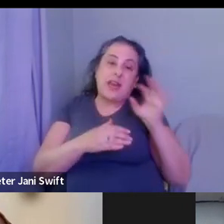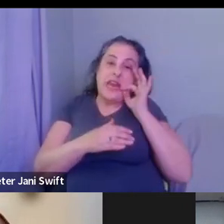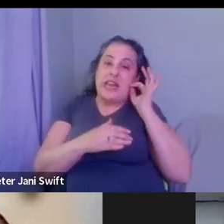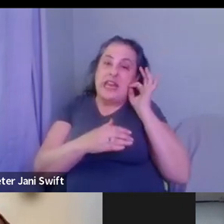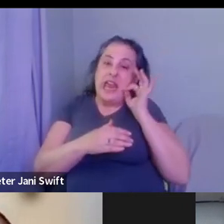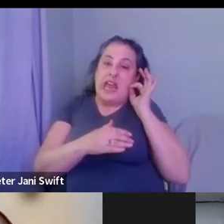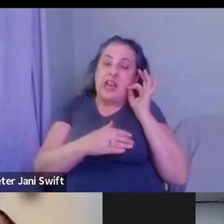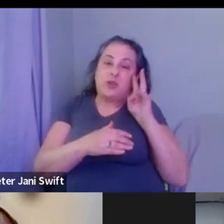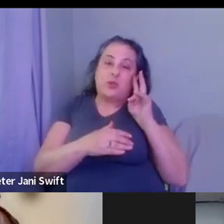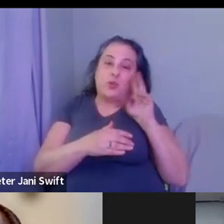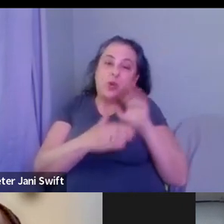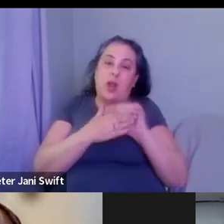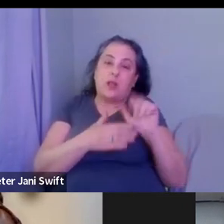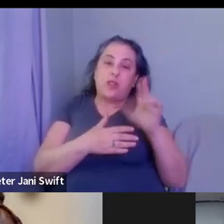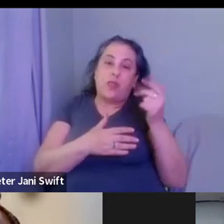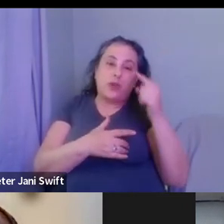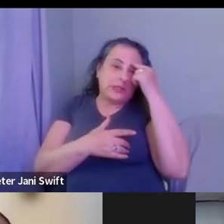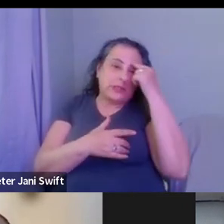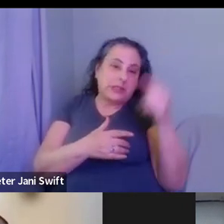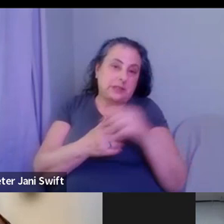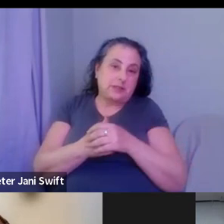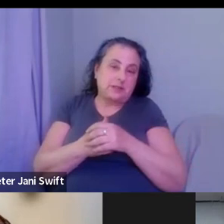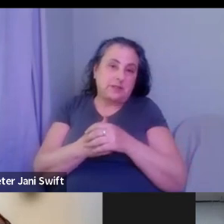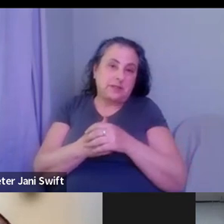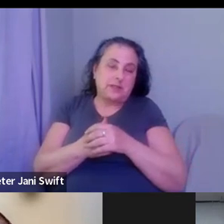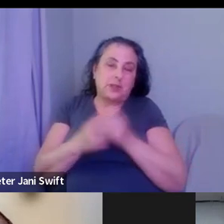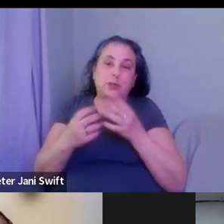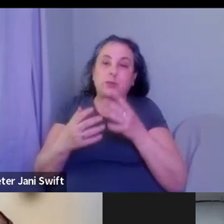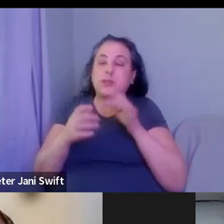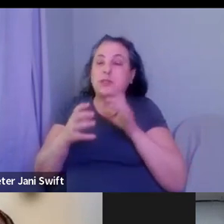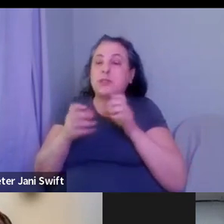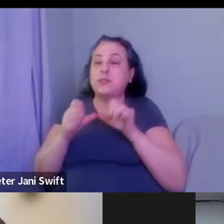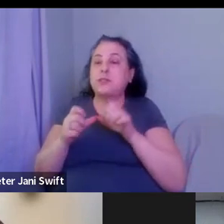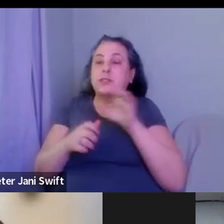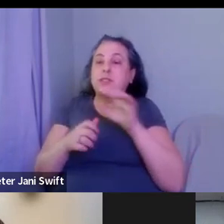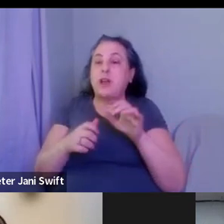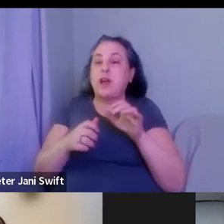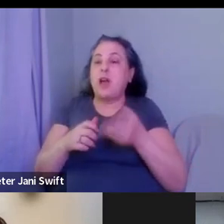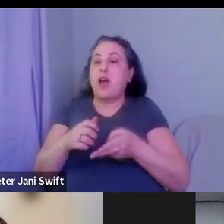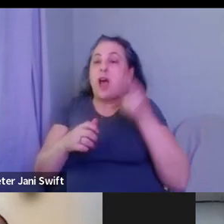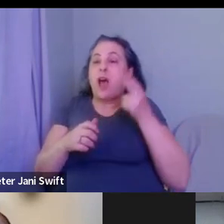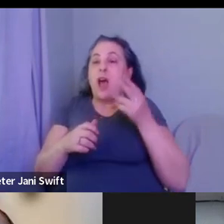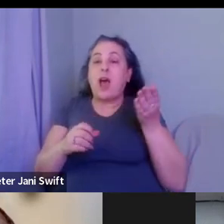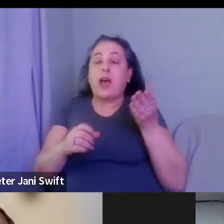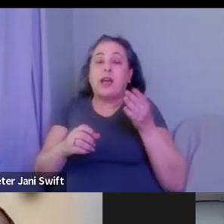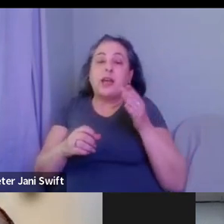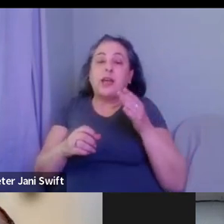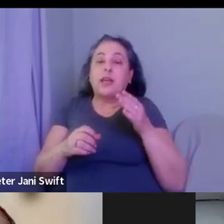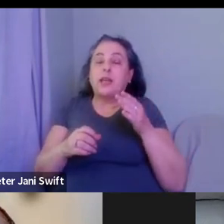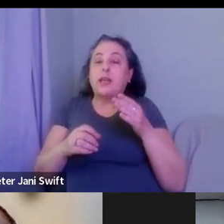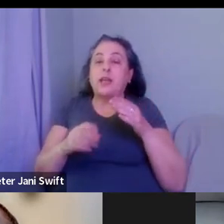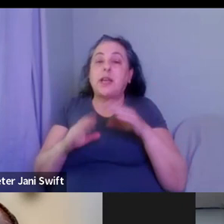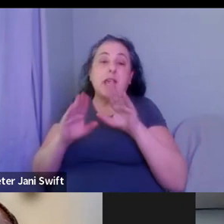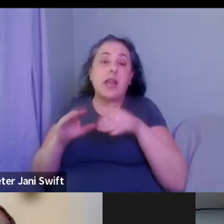$213, it's just too much. And you're still, Chicago faces high evictions from workers that